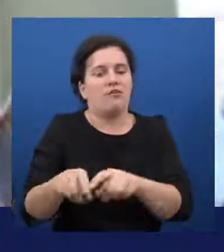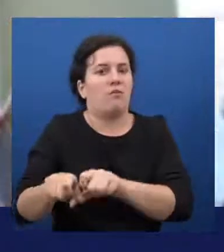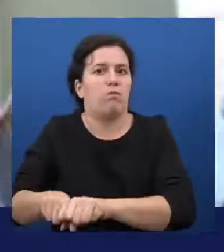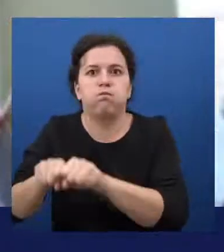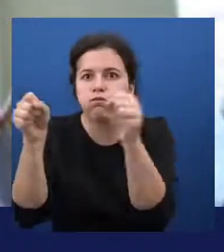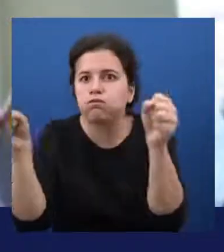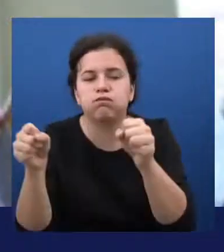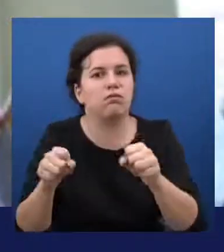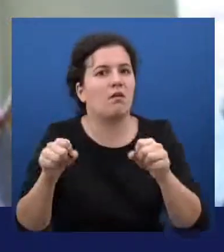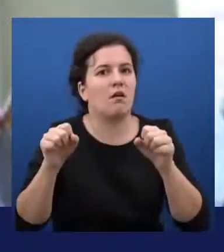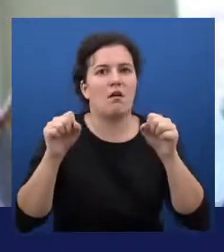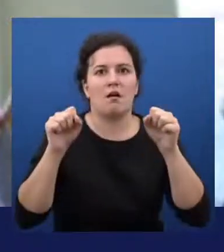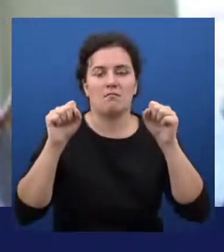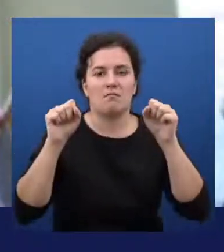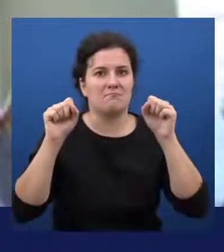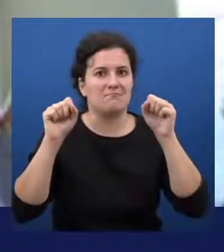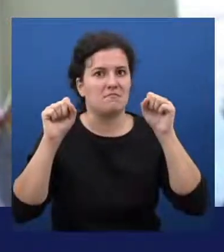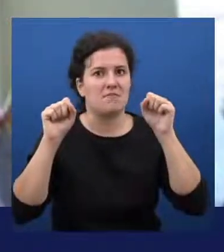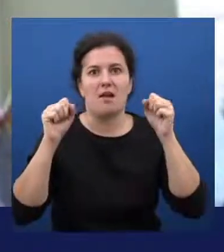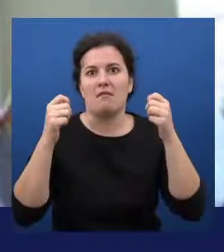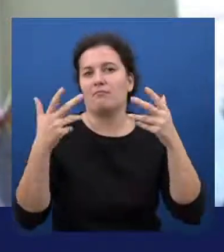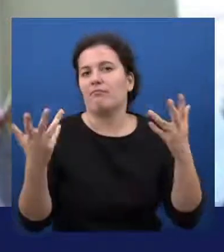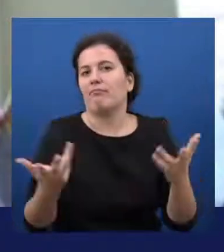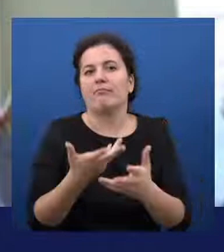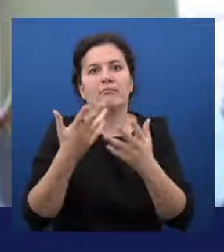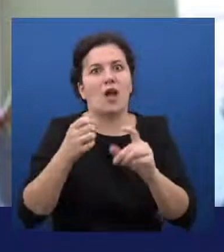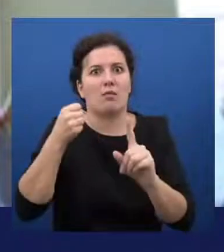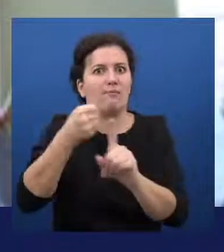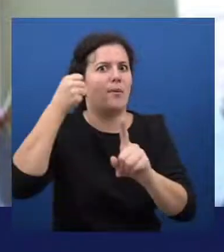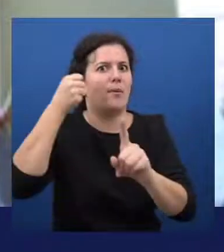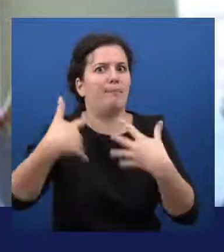break lots of things related to it.